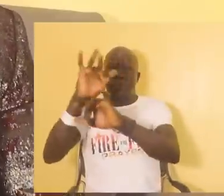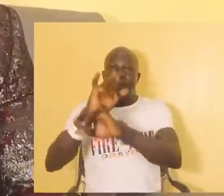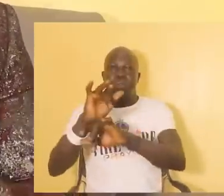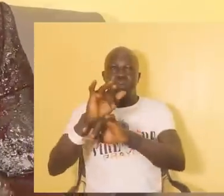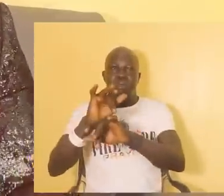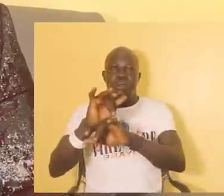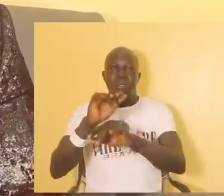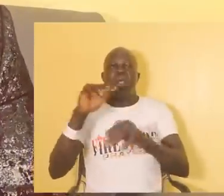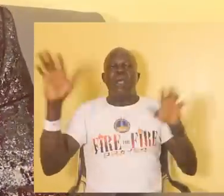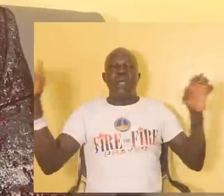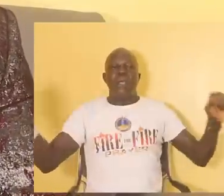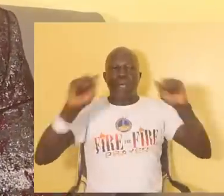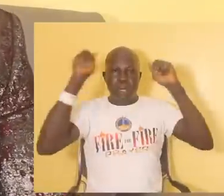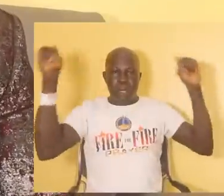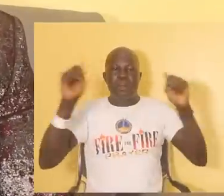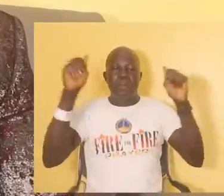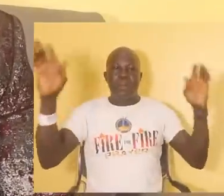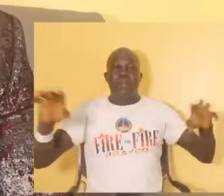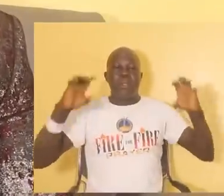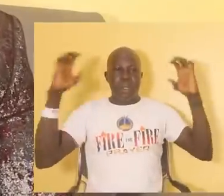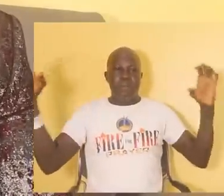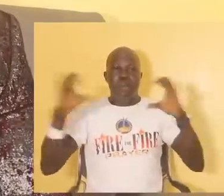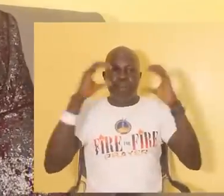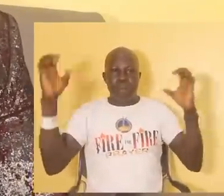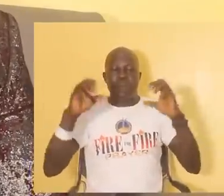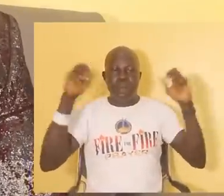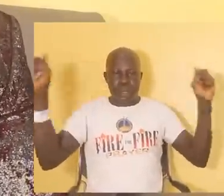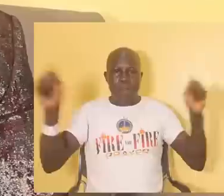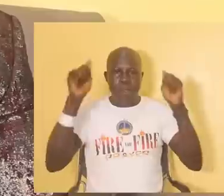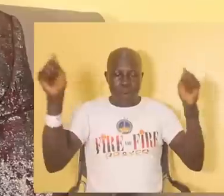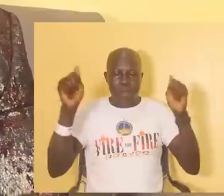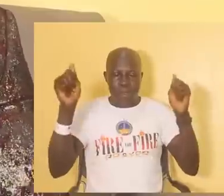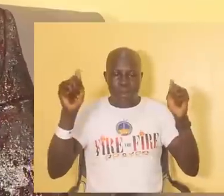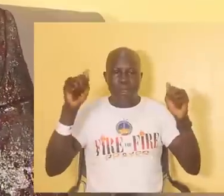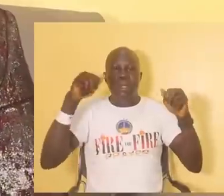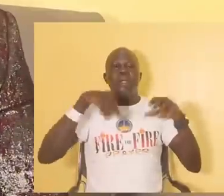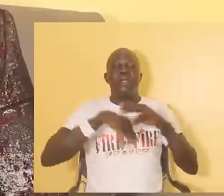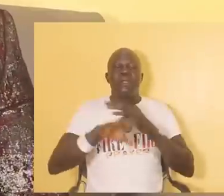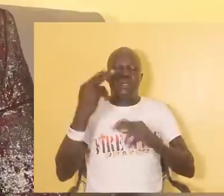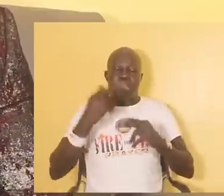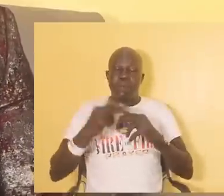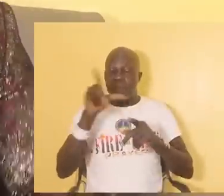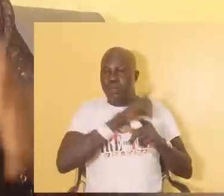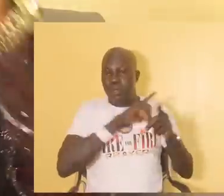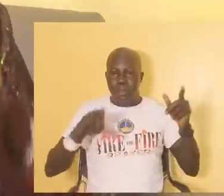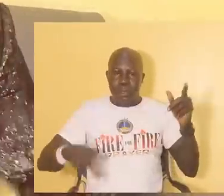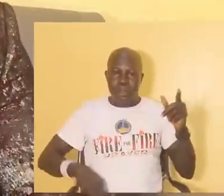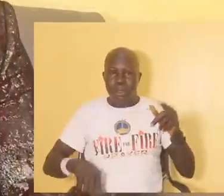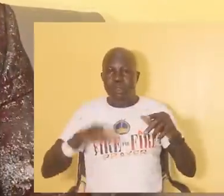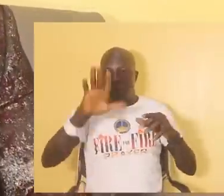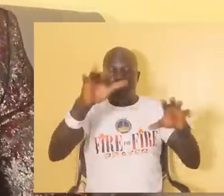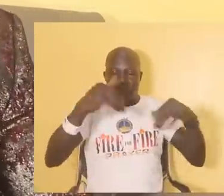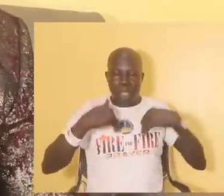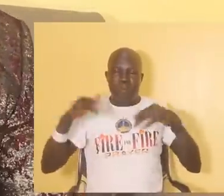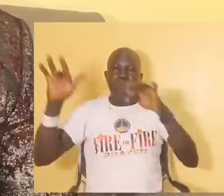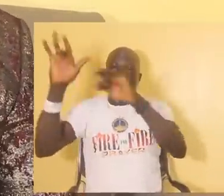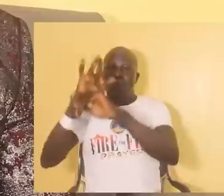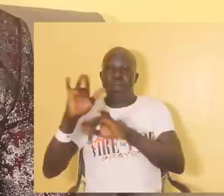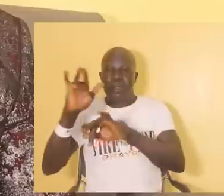Amen. Happy birthday. And happy wedding and anniversary. In the name of God. Amen.